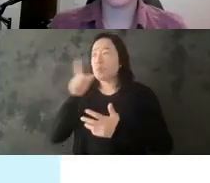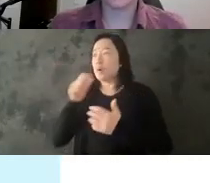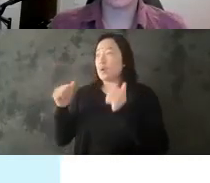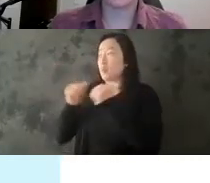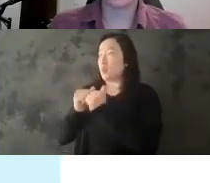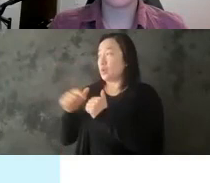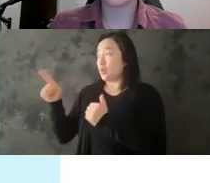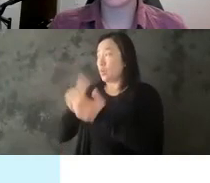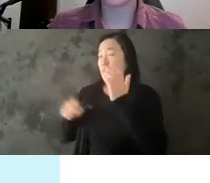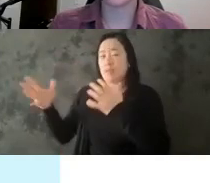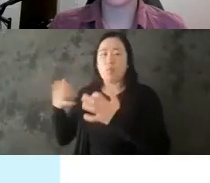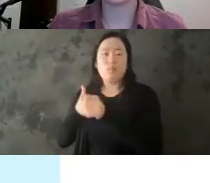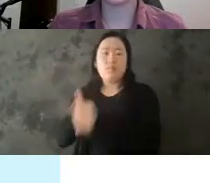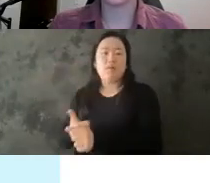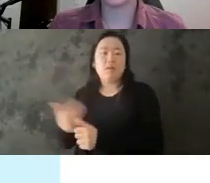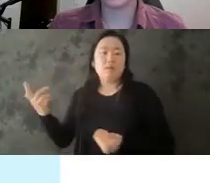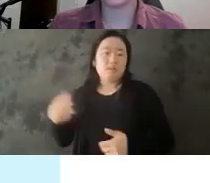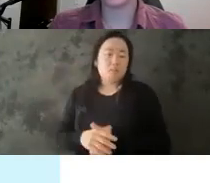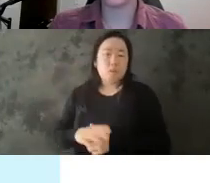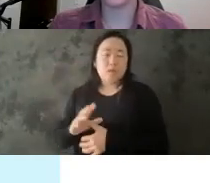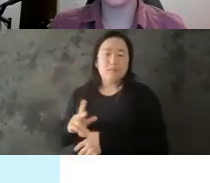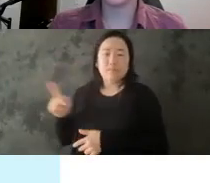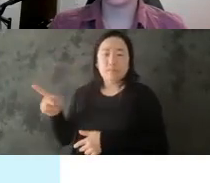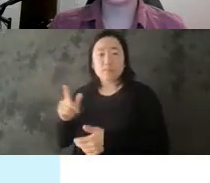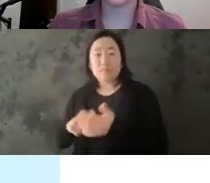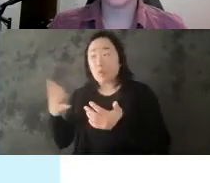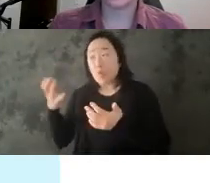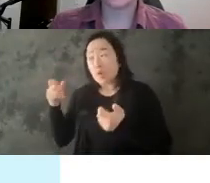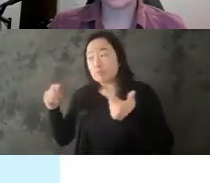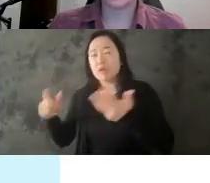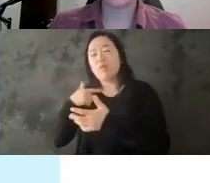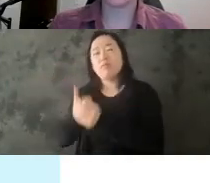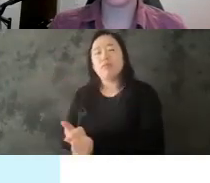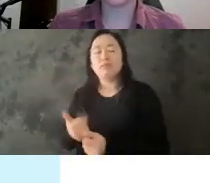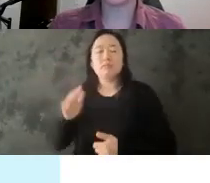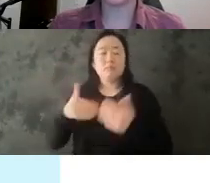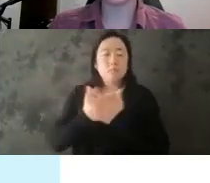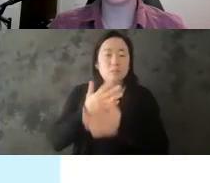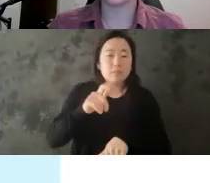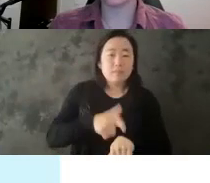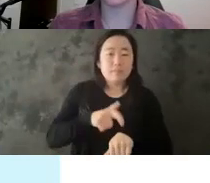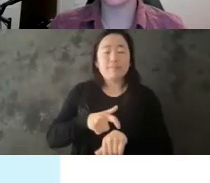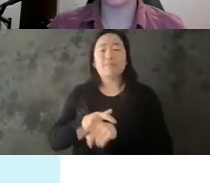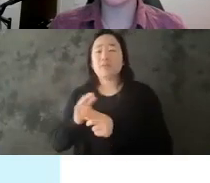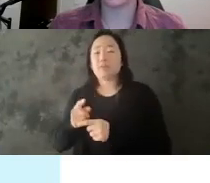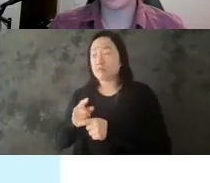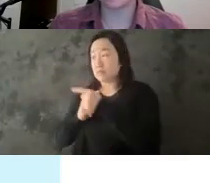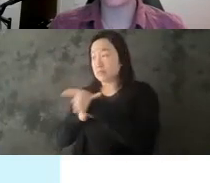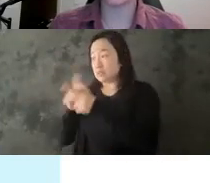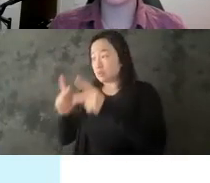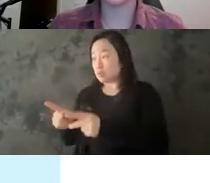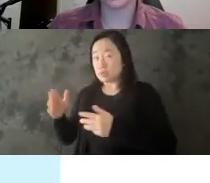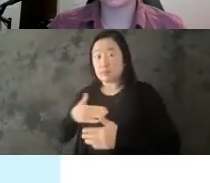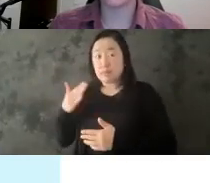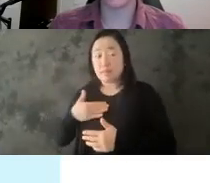do whatever their partner or someone else tells them to do. All of their time is spent on, is this other person in my life